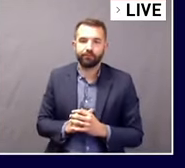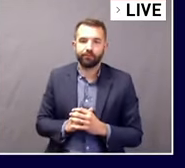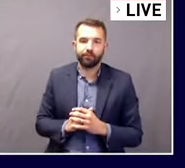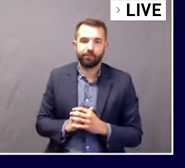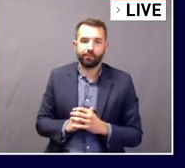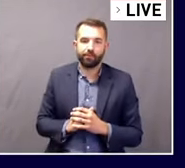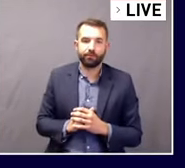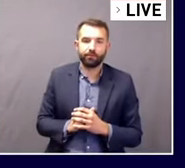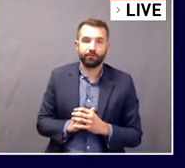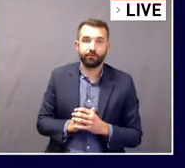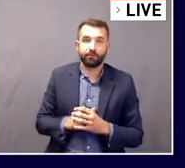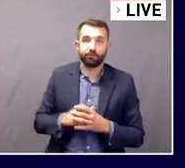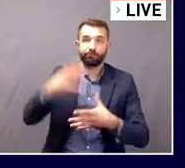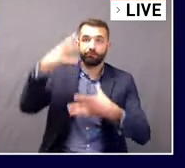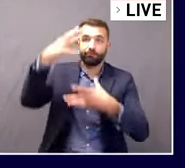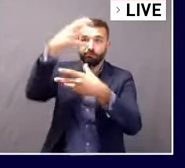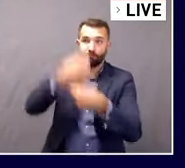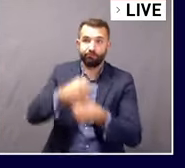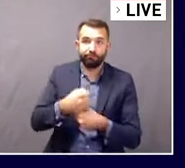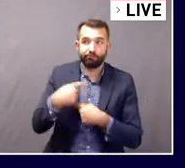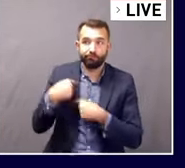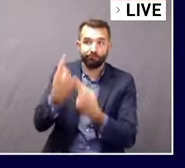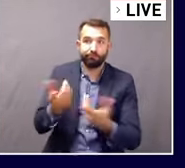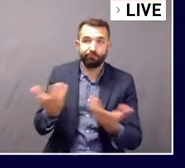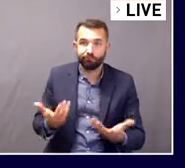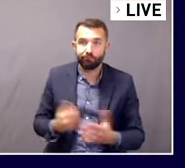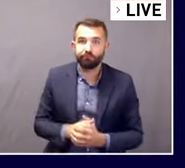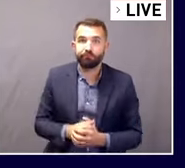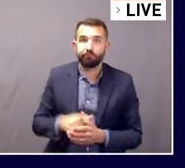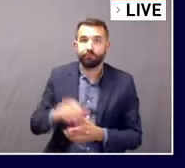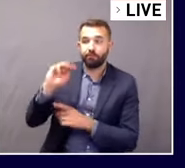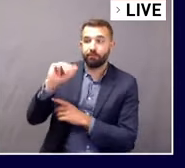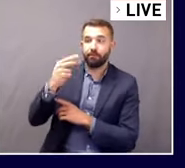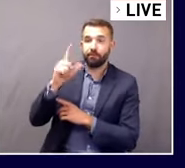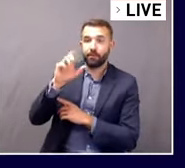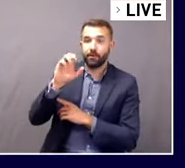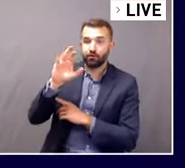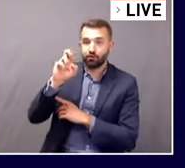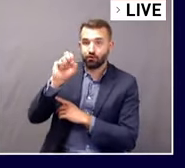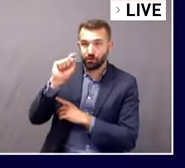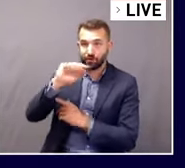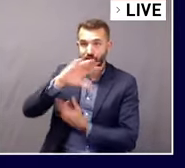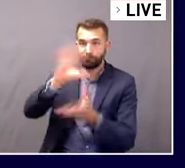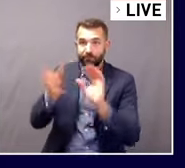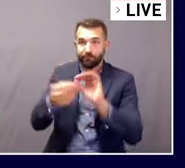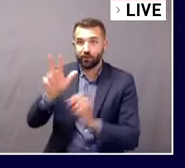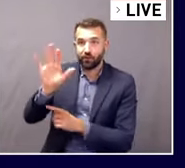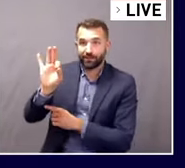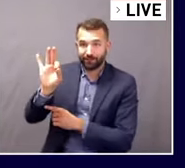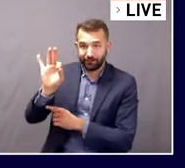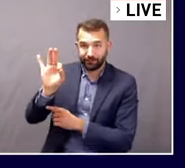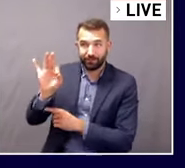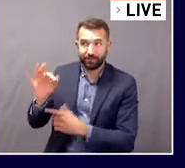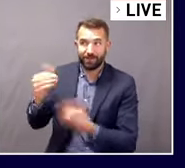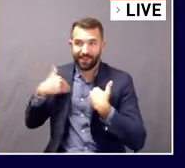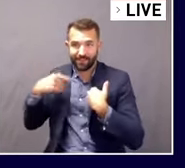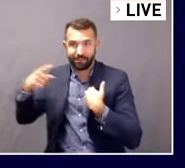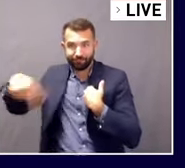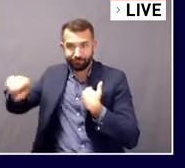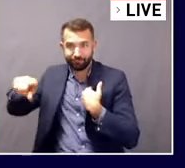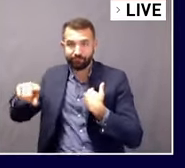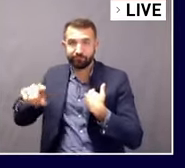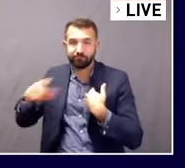recap, at Maple Crest, there are a total of 39 cases and sadly 6 individuals who have passed away